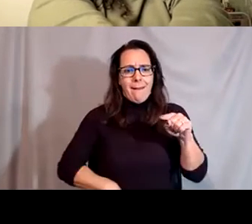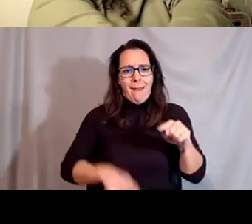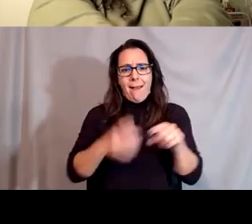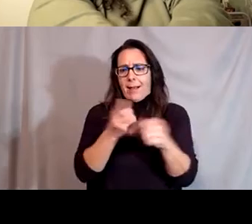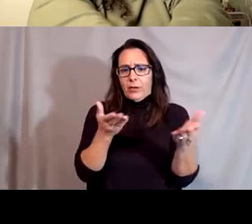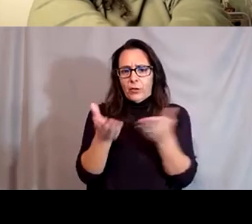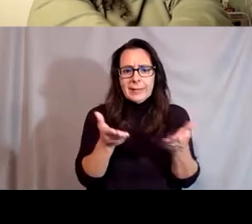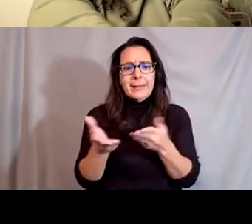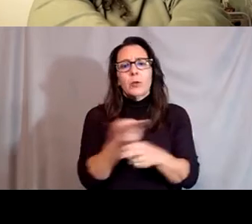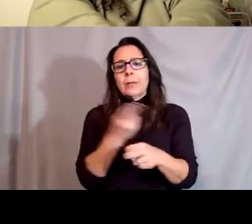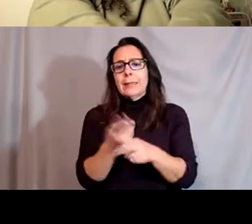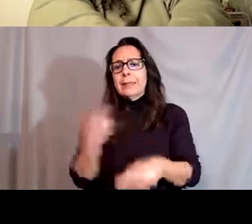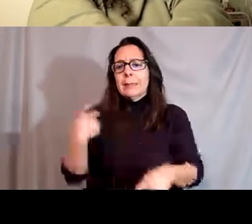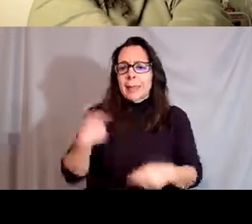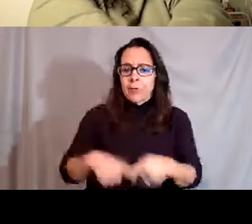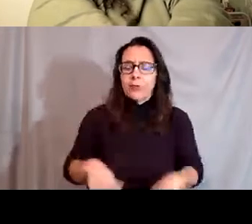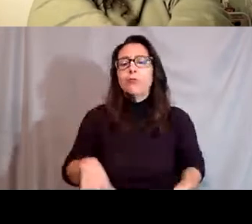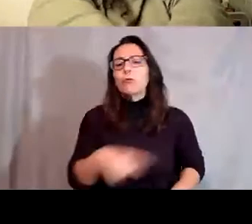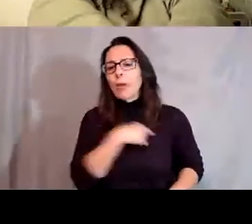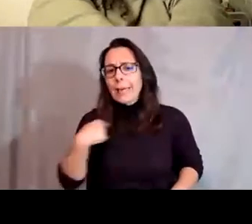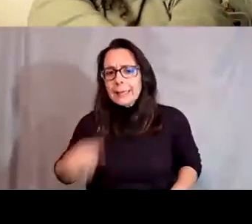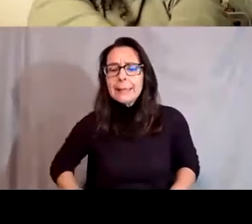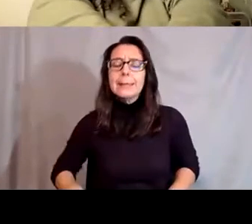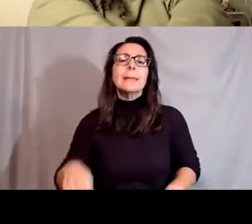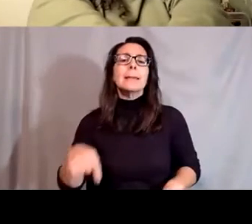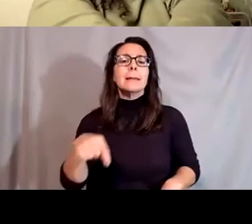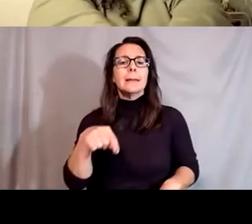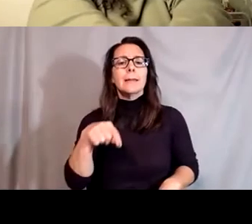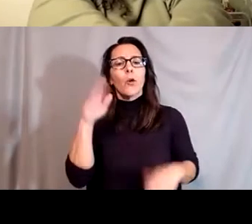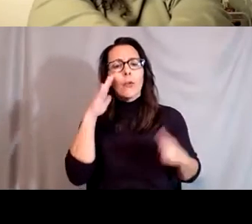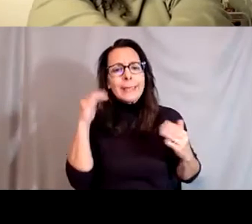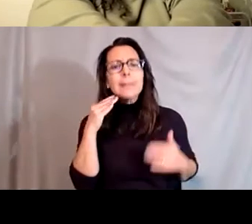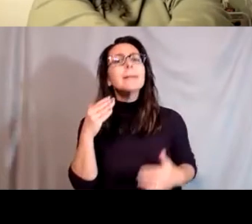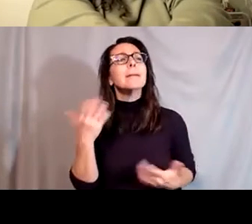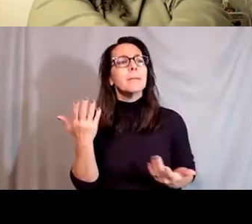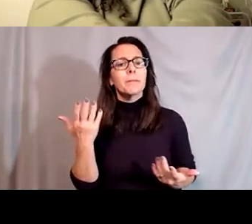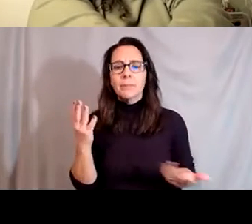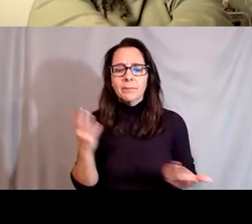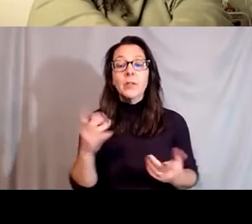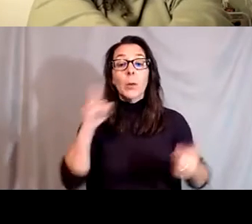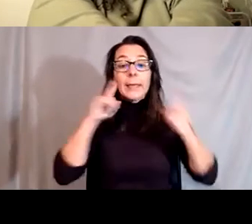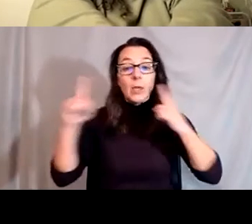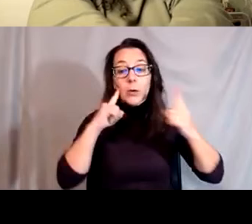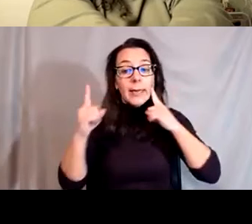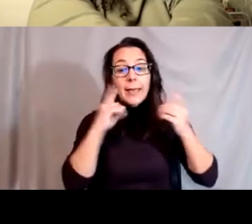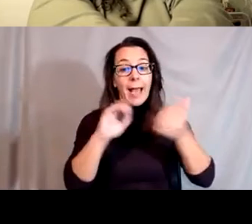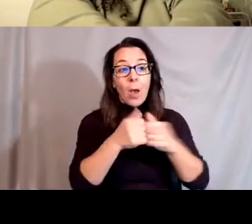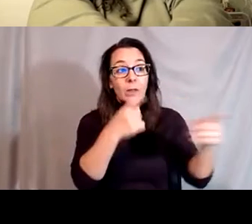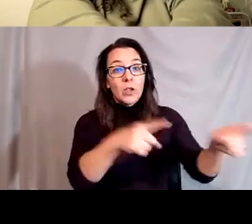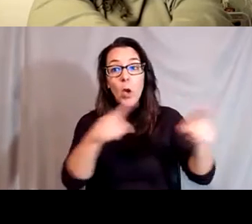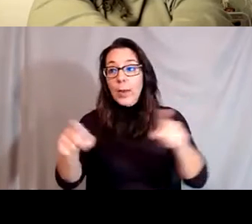or Vietnamese or Korean? I mean, hearing about how this is going is very